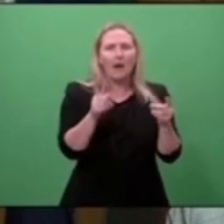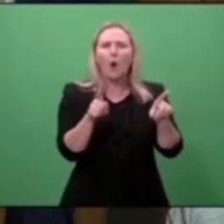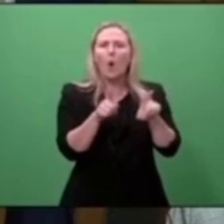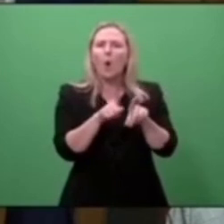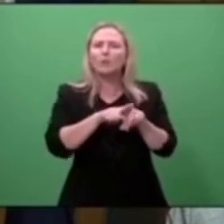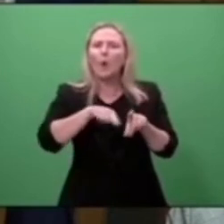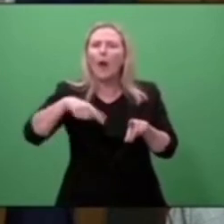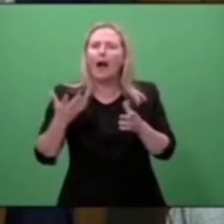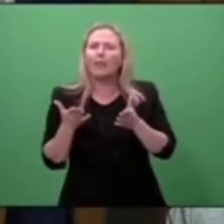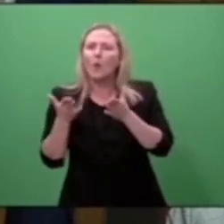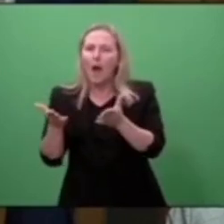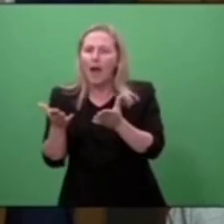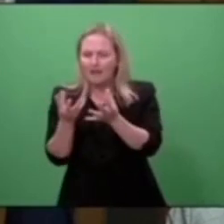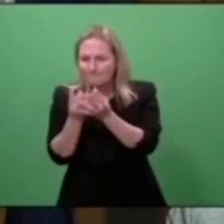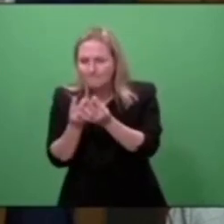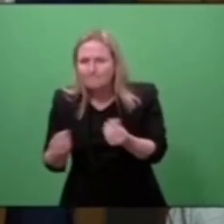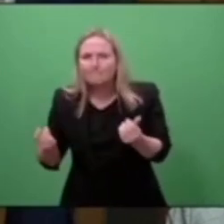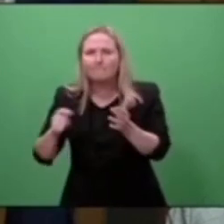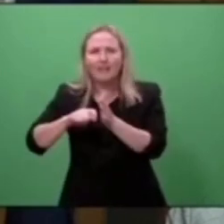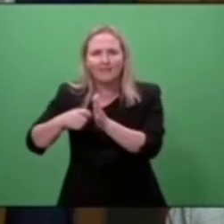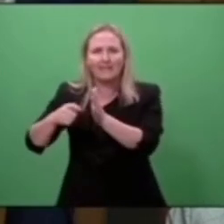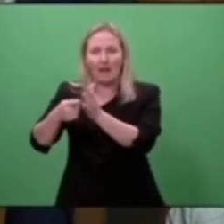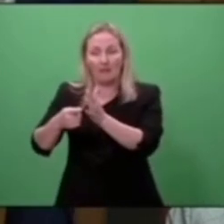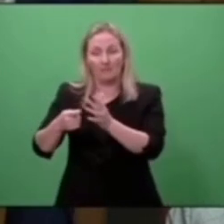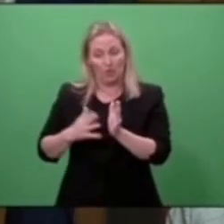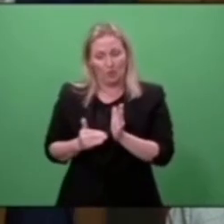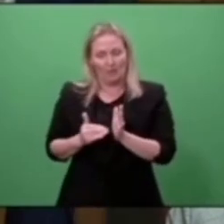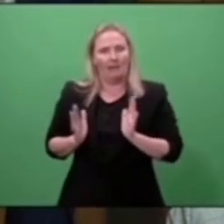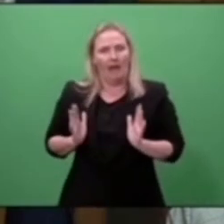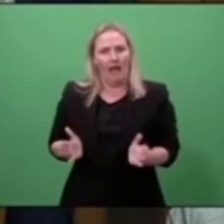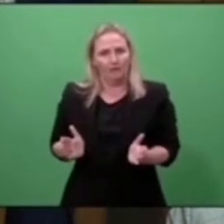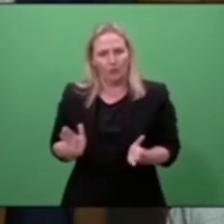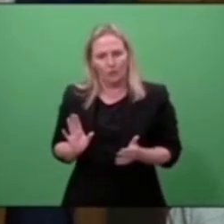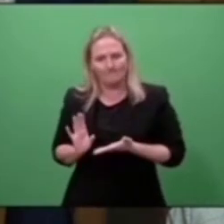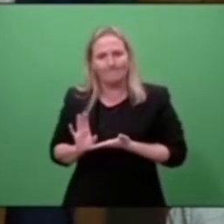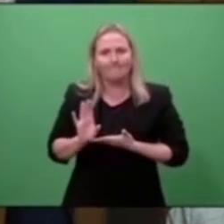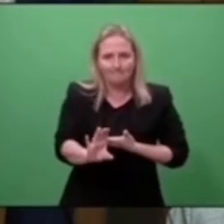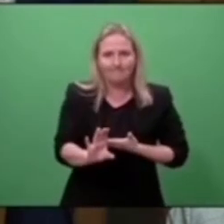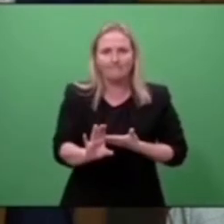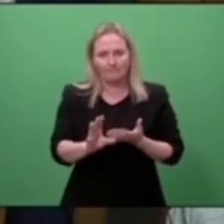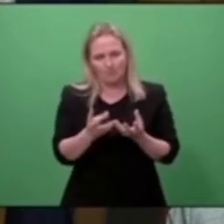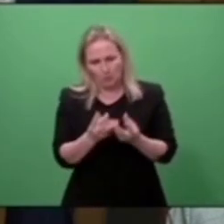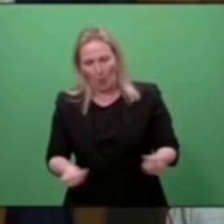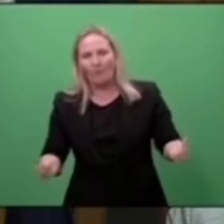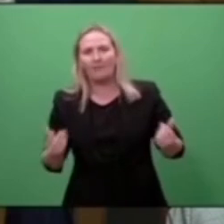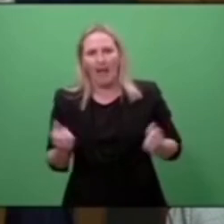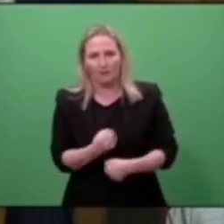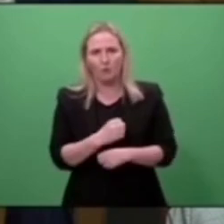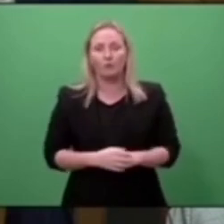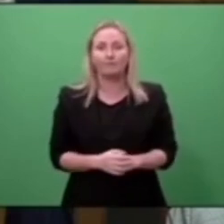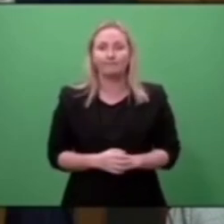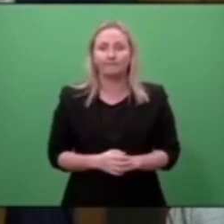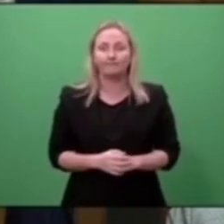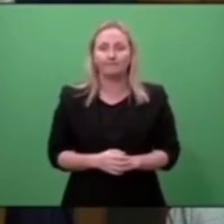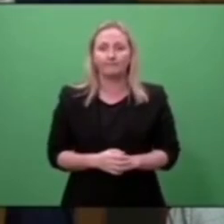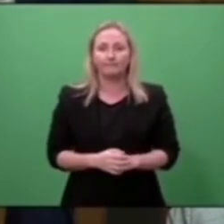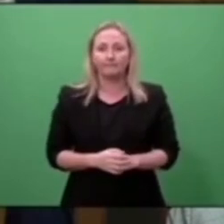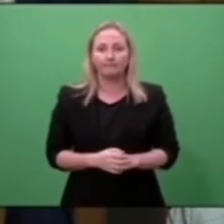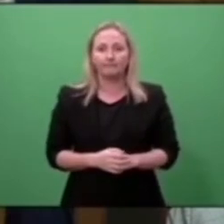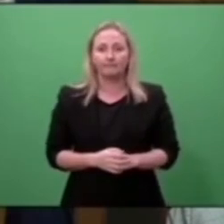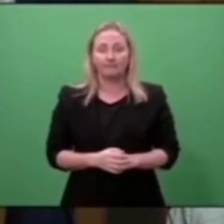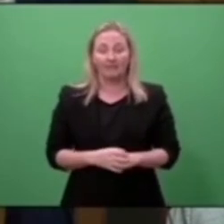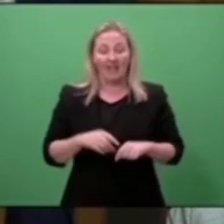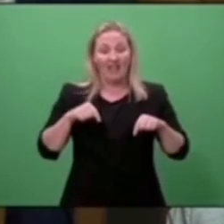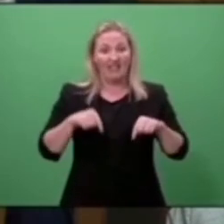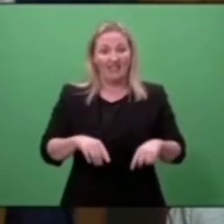the survivors. The Royal Commission has shone a light on a nationwide,